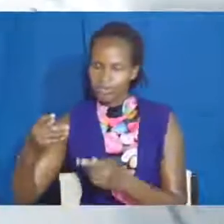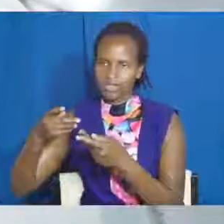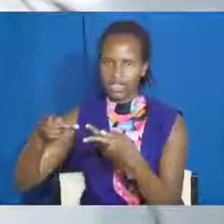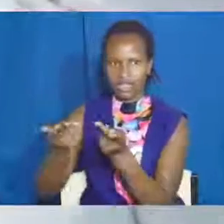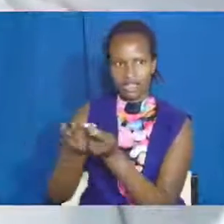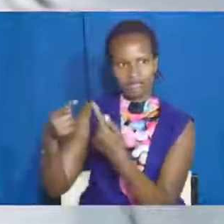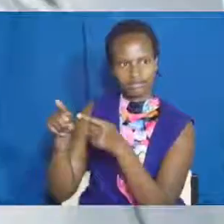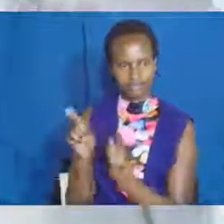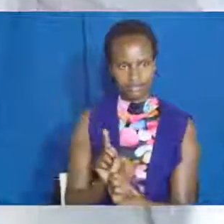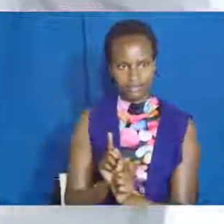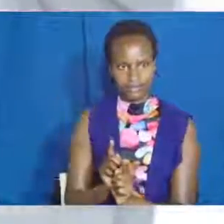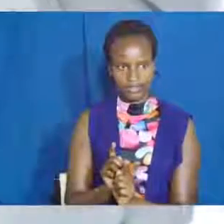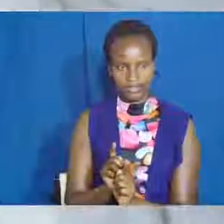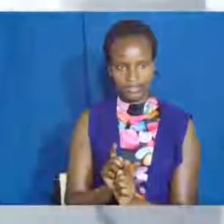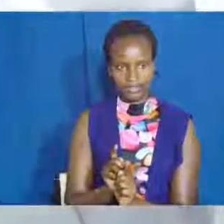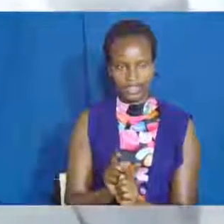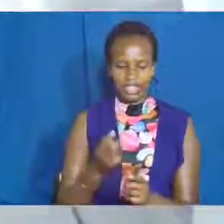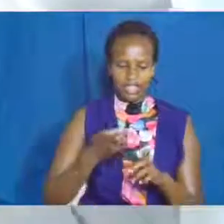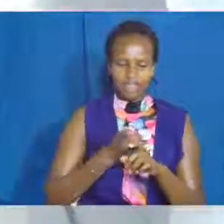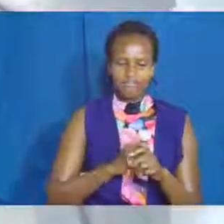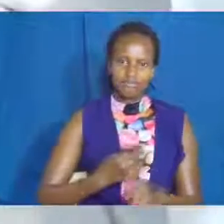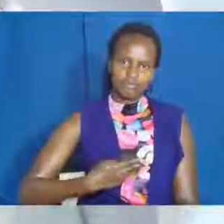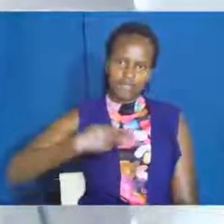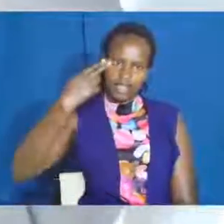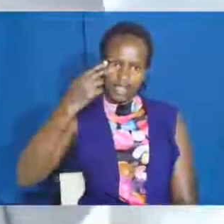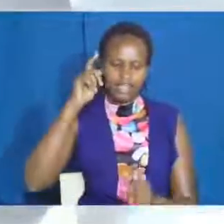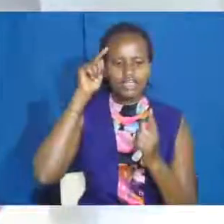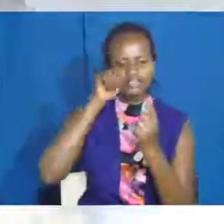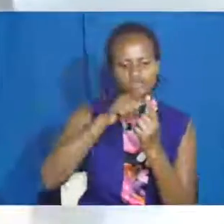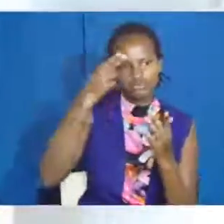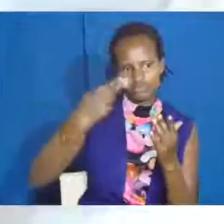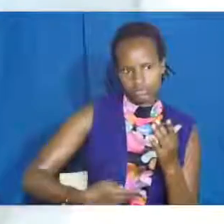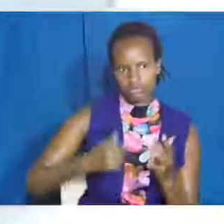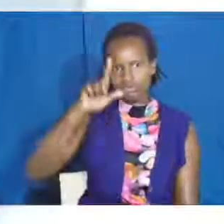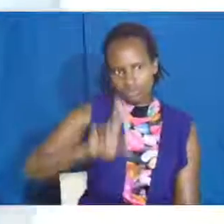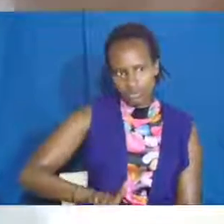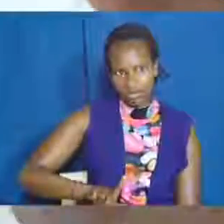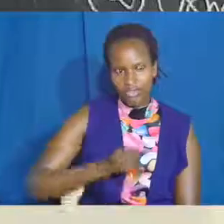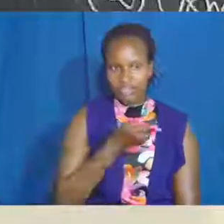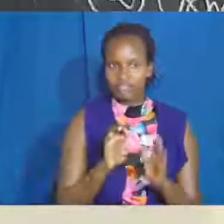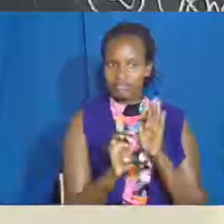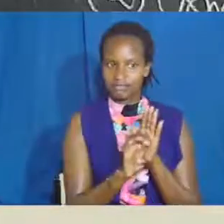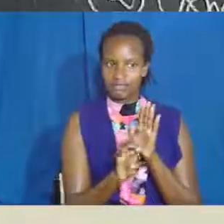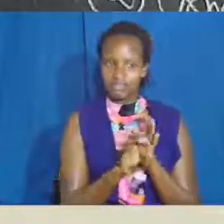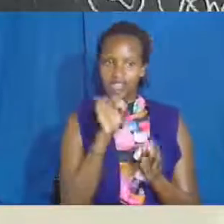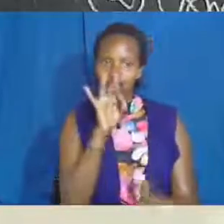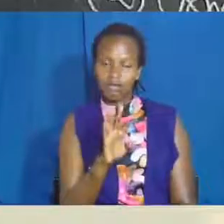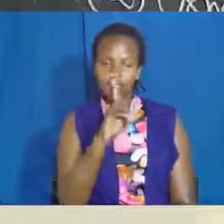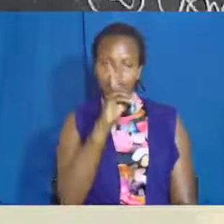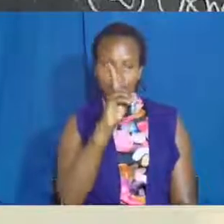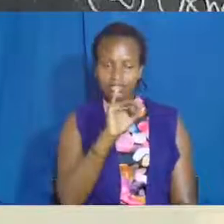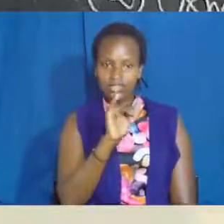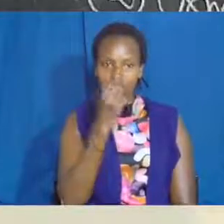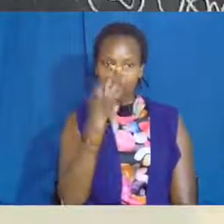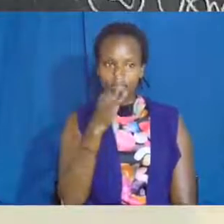in regions. It has moved from higher concentration to lower concentration. That is an example of diffusion. Spraying a deodorant in your